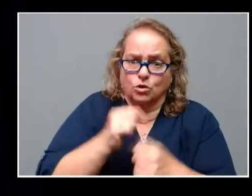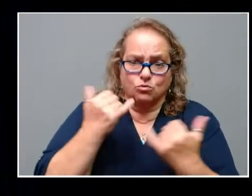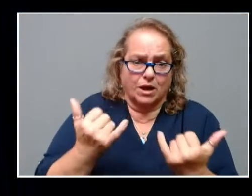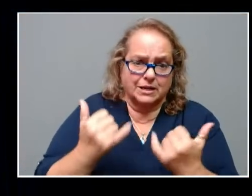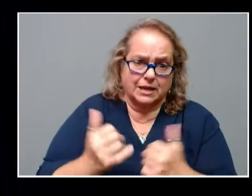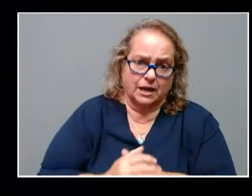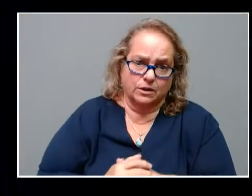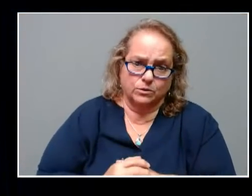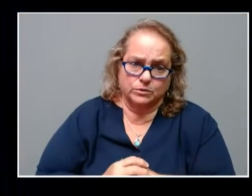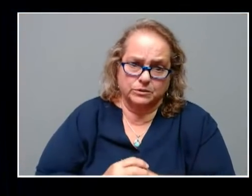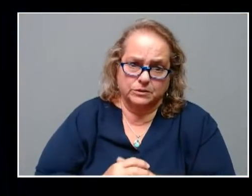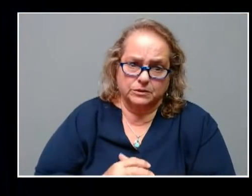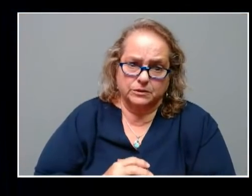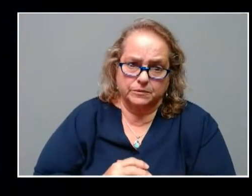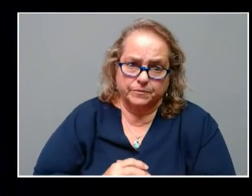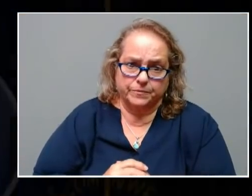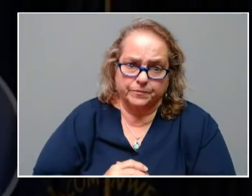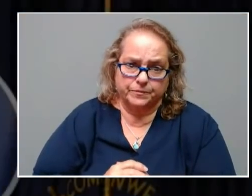Yeah.